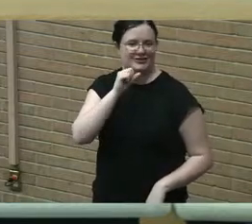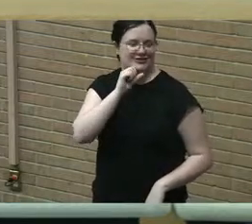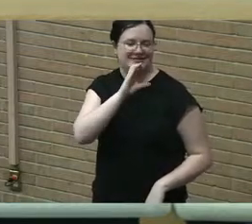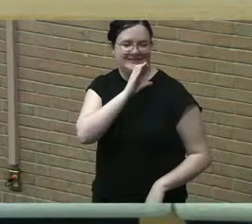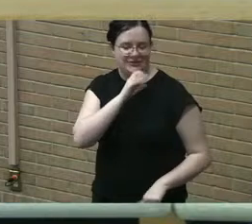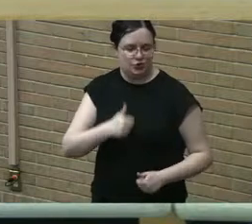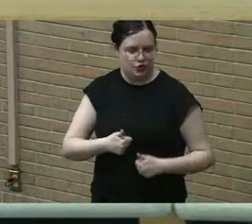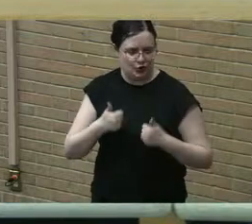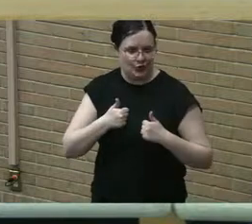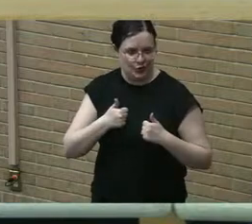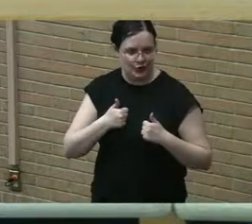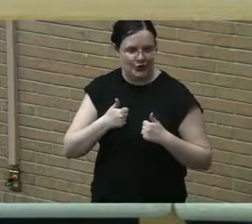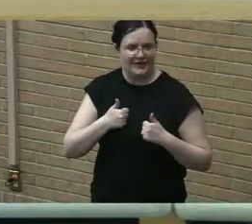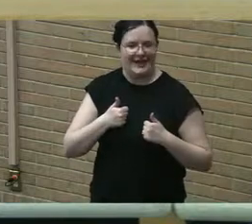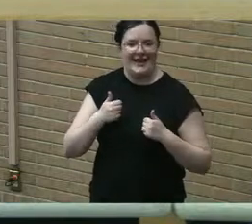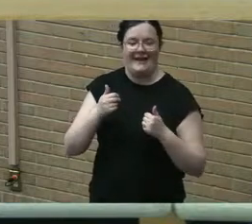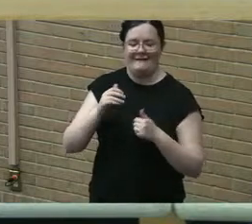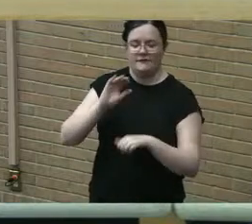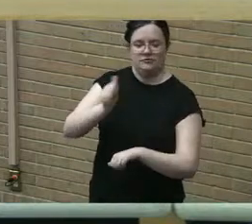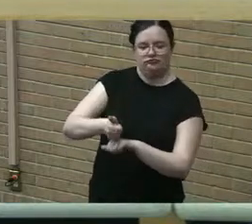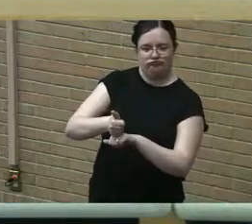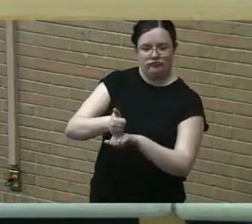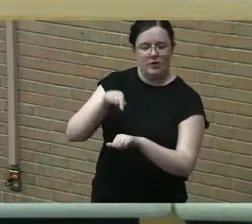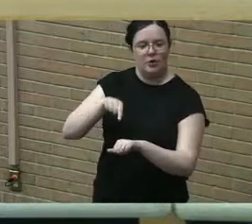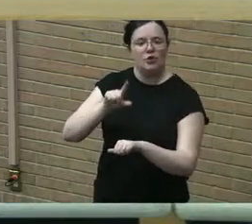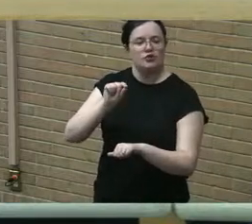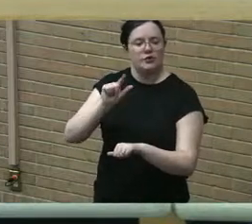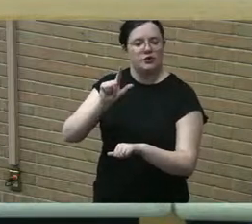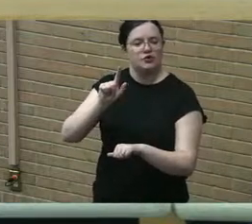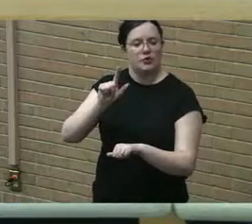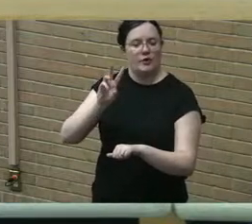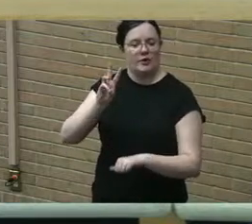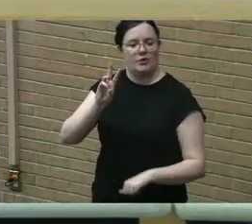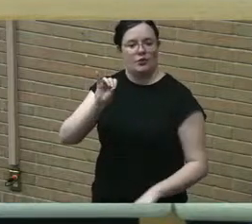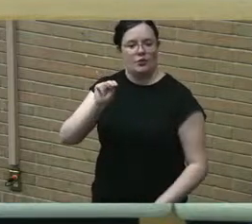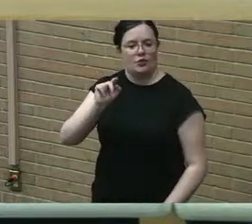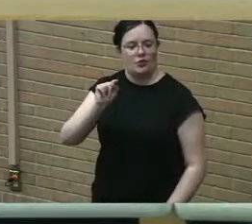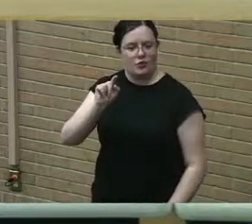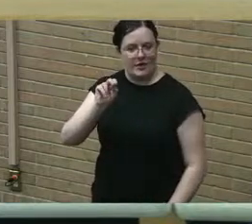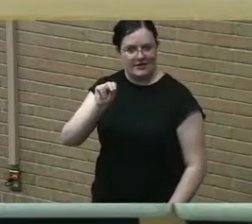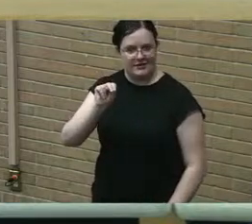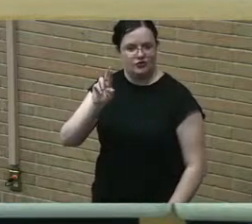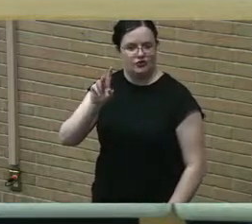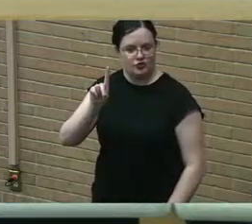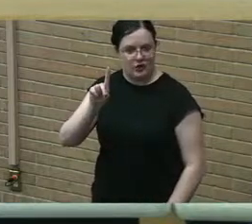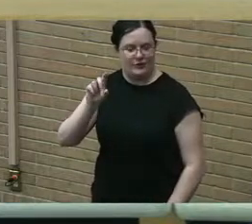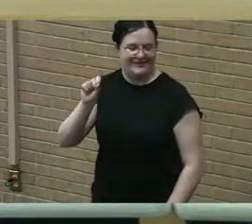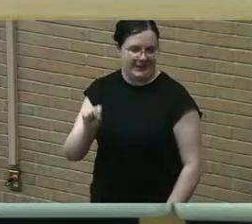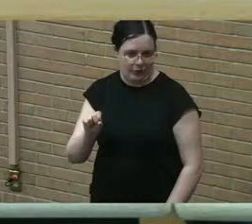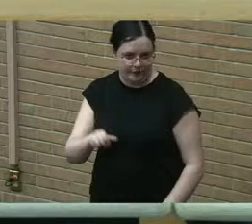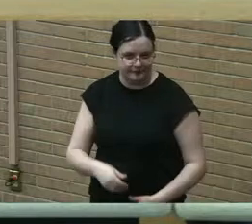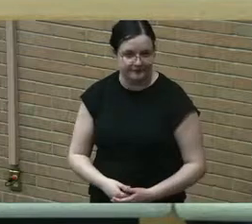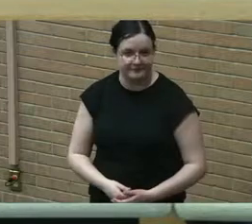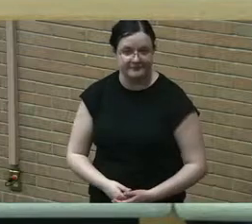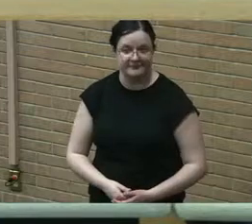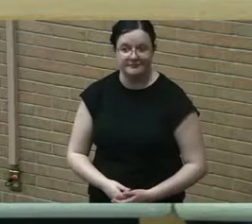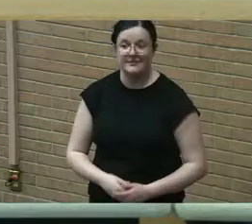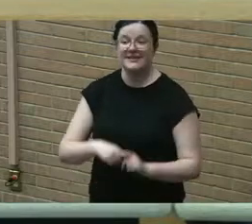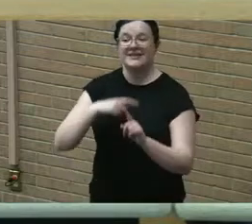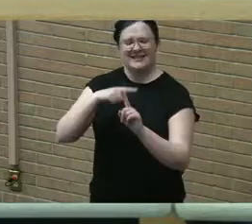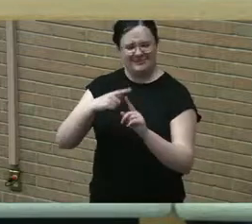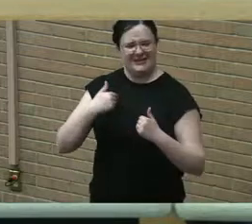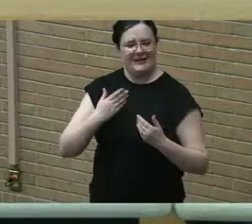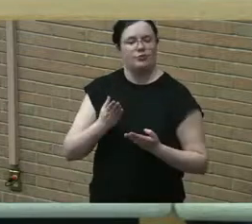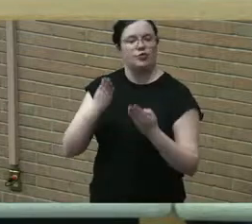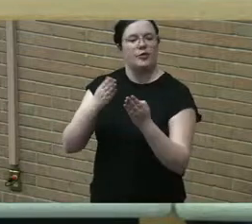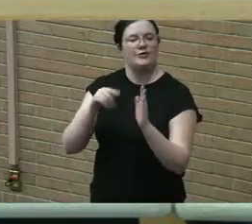Campus located at 2021 Winton Road South. You also have a proposed negative declaration